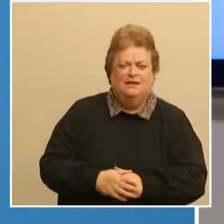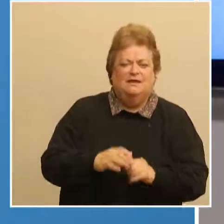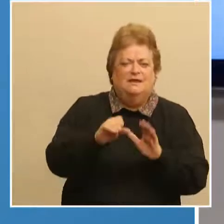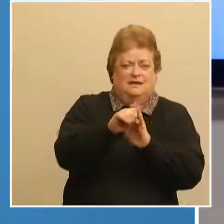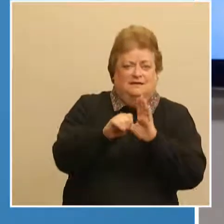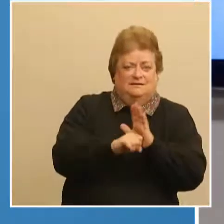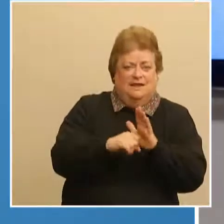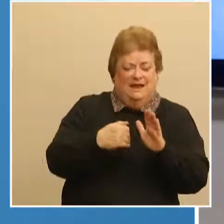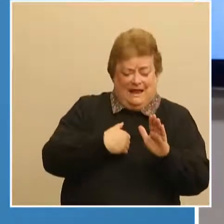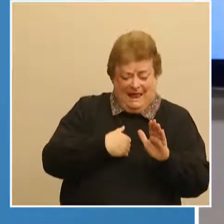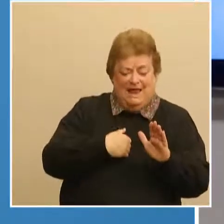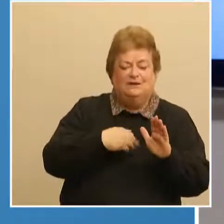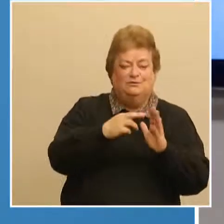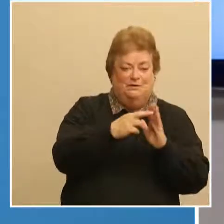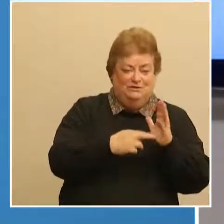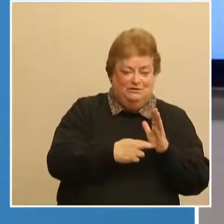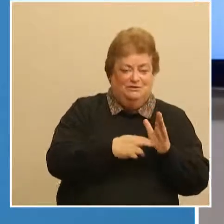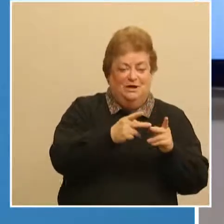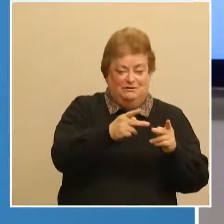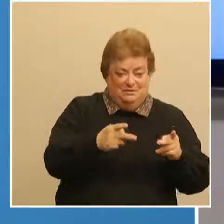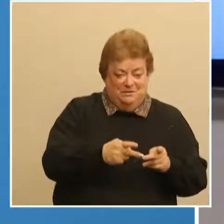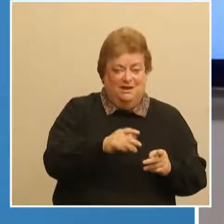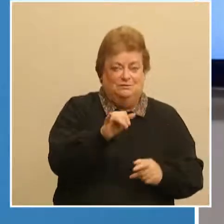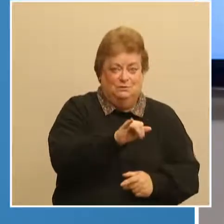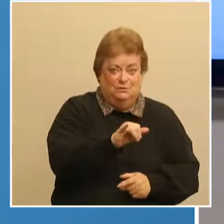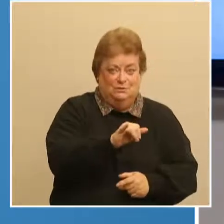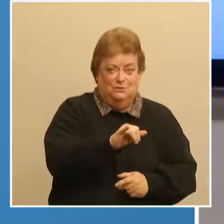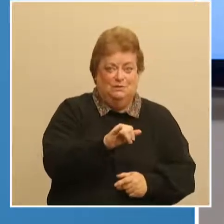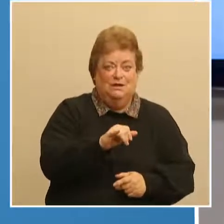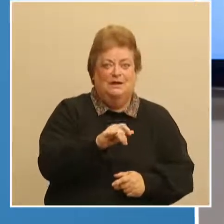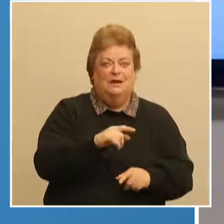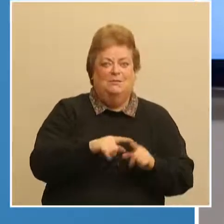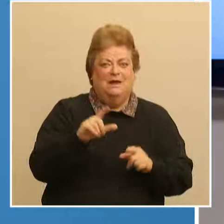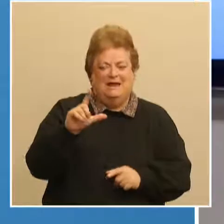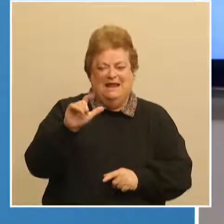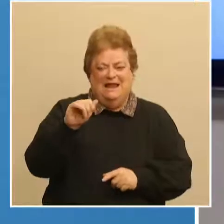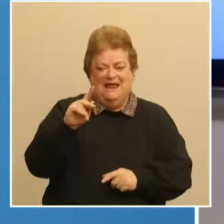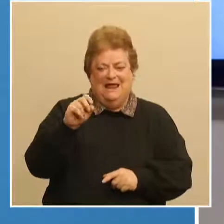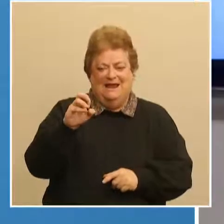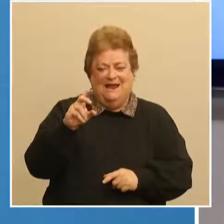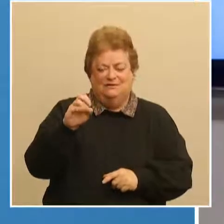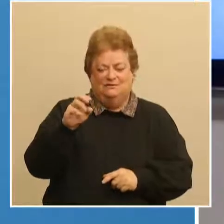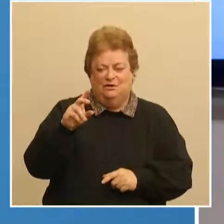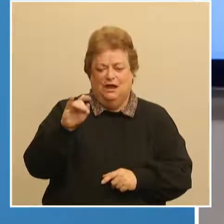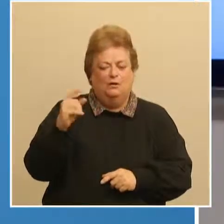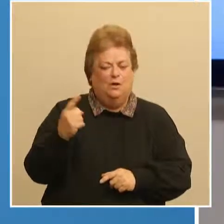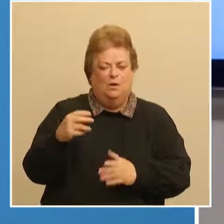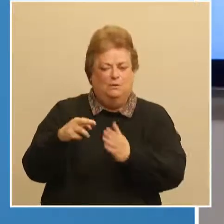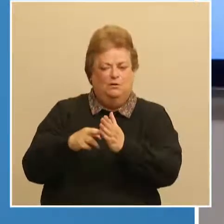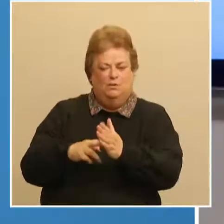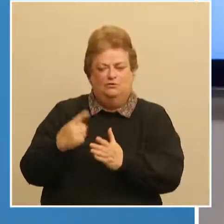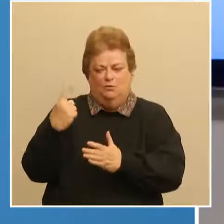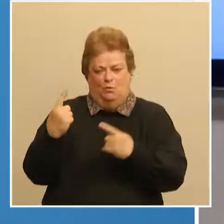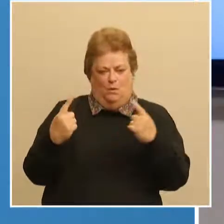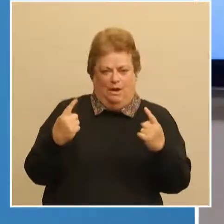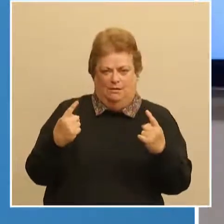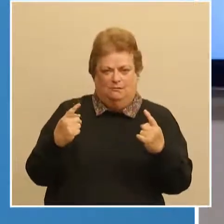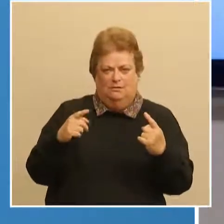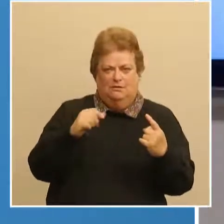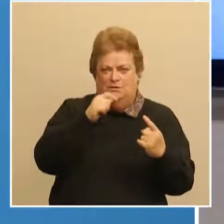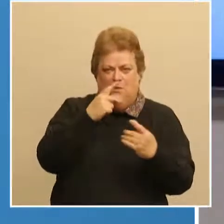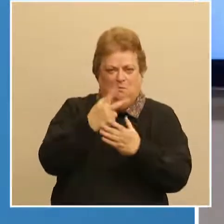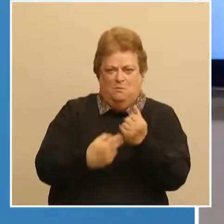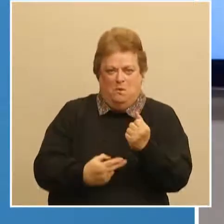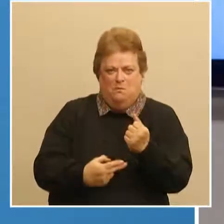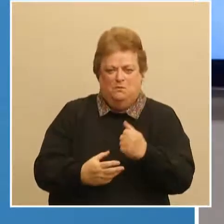a registration site. Lancaster County residents only need to register once on either of the local websites or the state